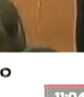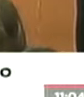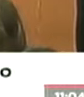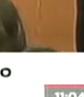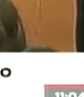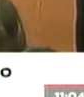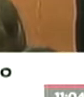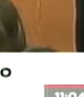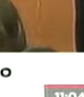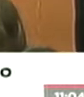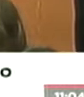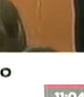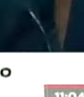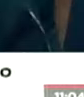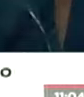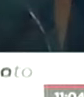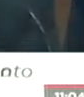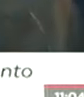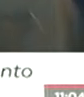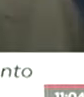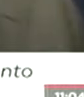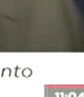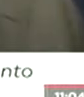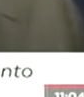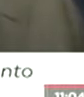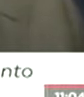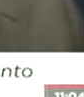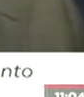it's very nice to be back.